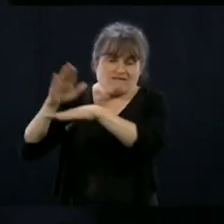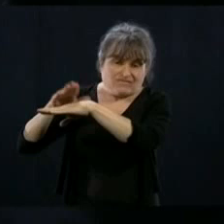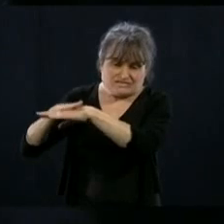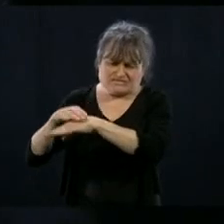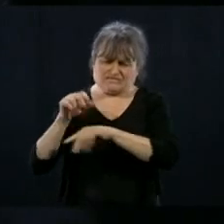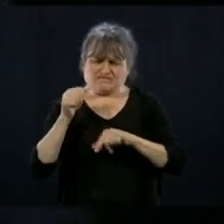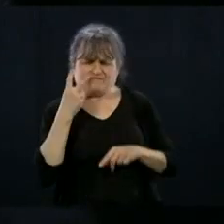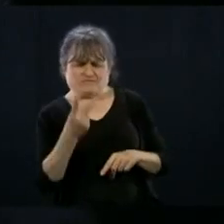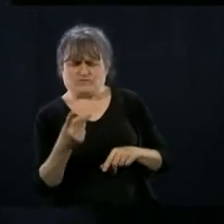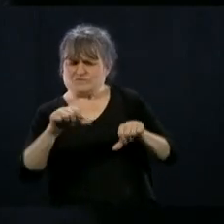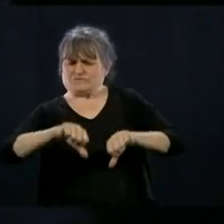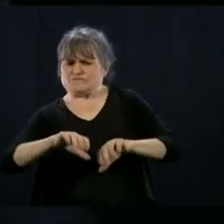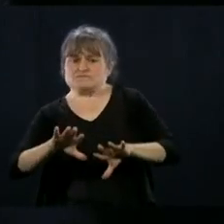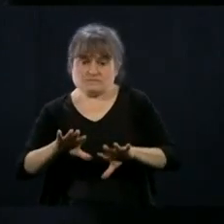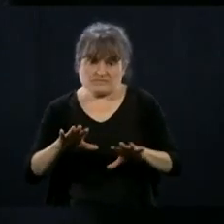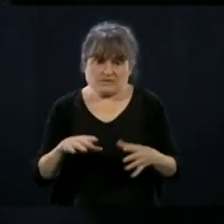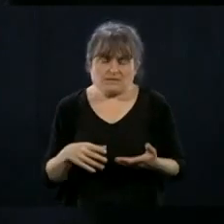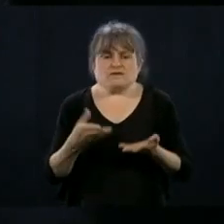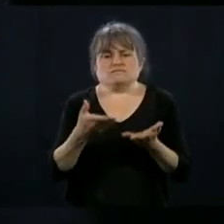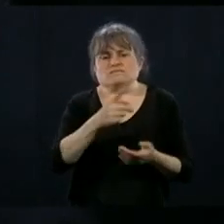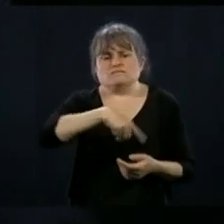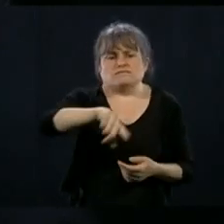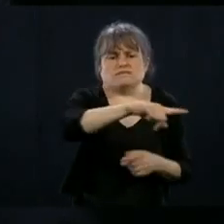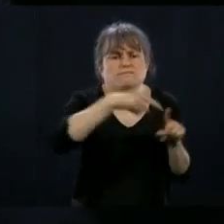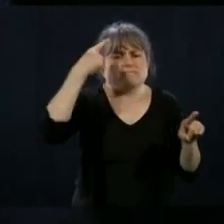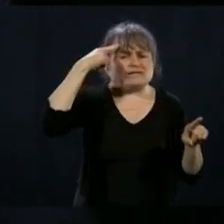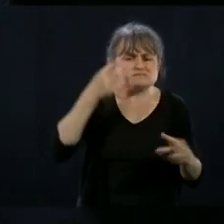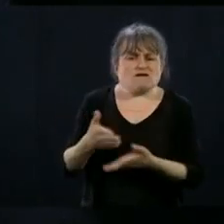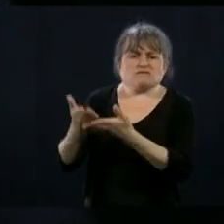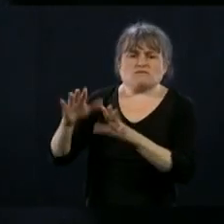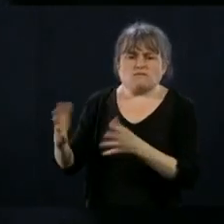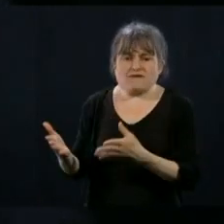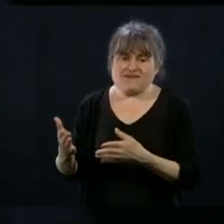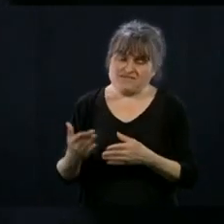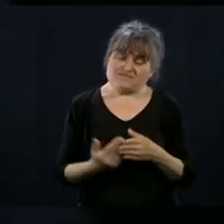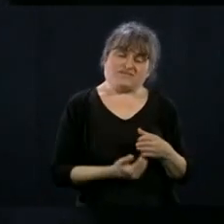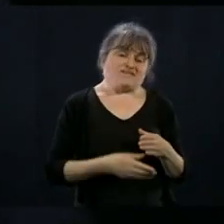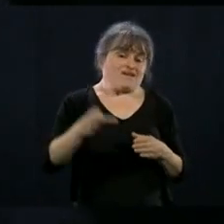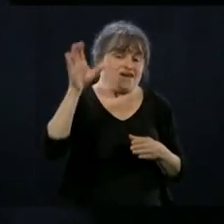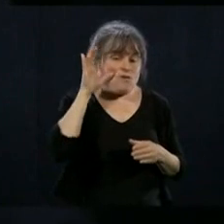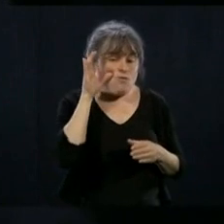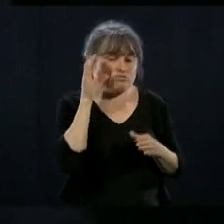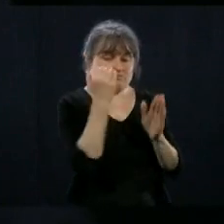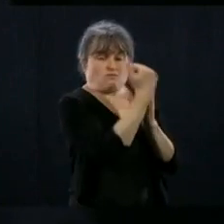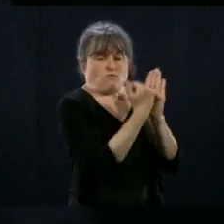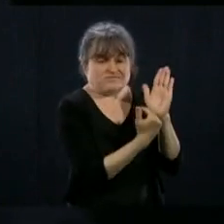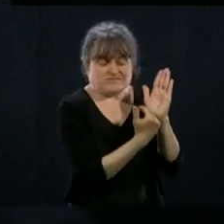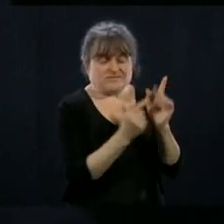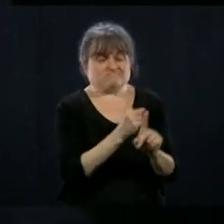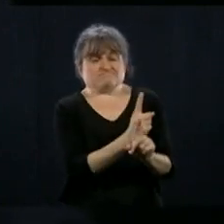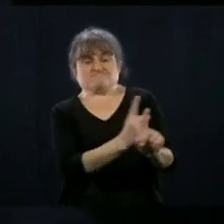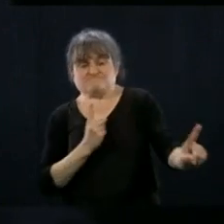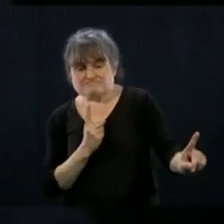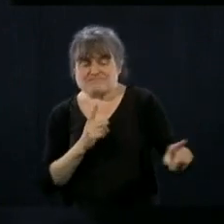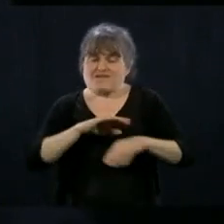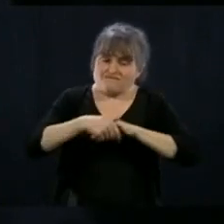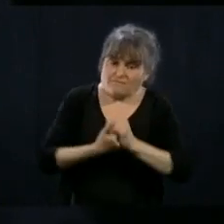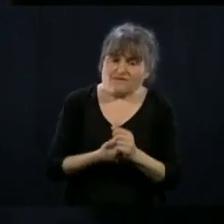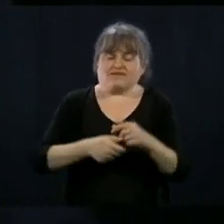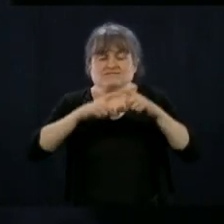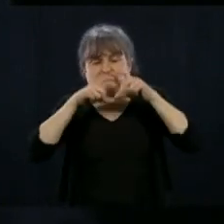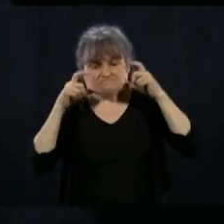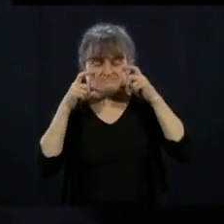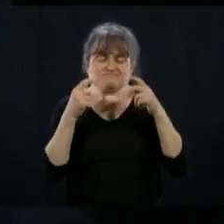there's still people who are hesitating to follow the guidelines, well, do it for the vulnerable children,